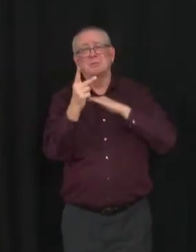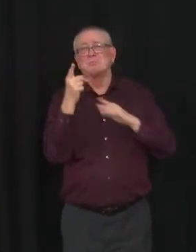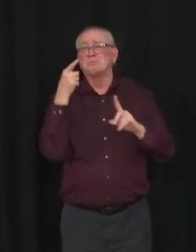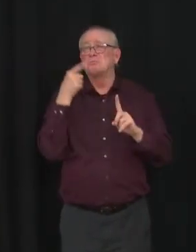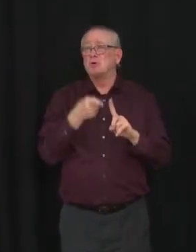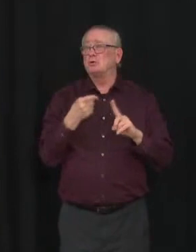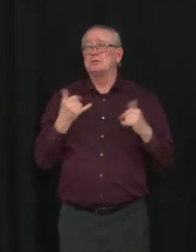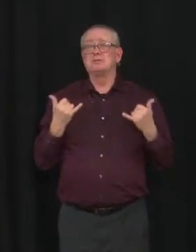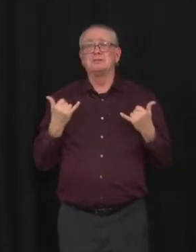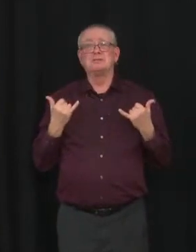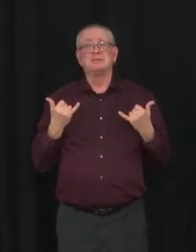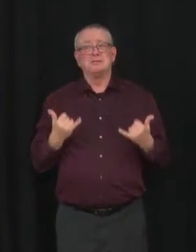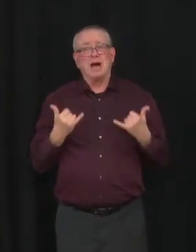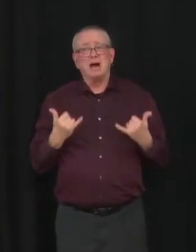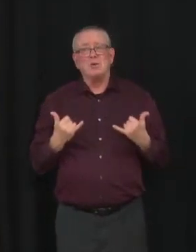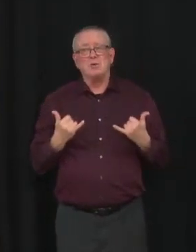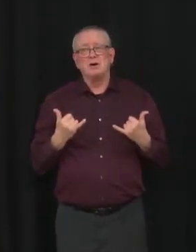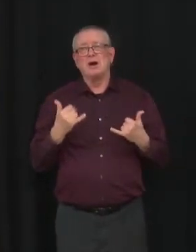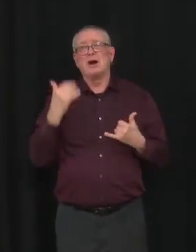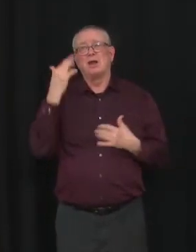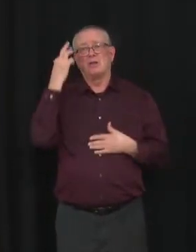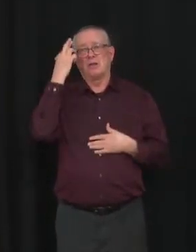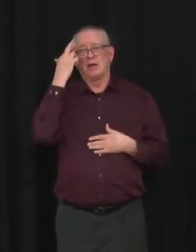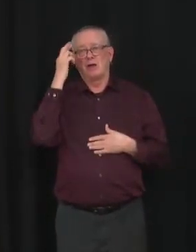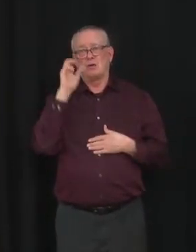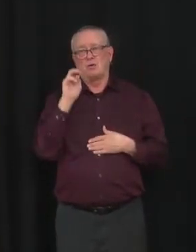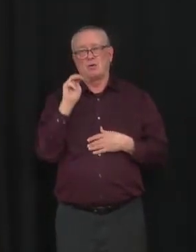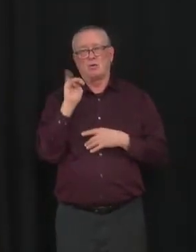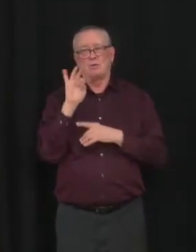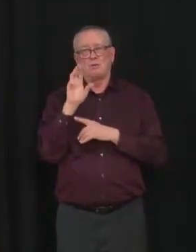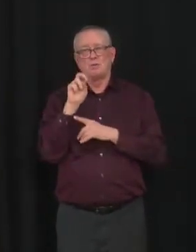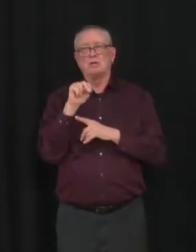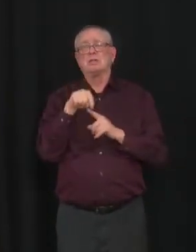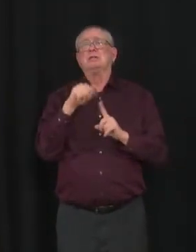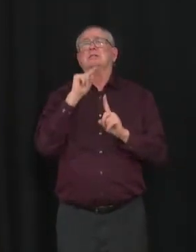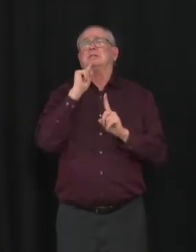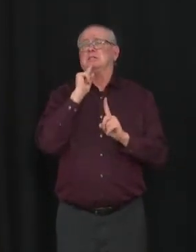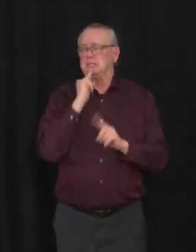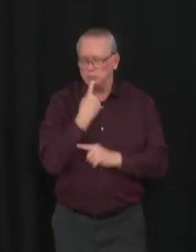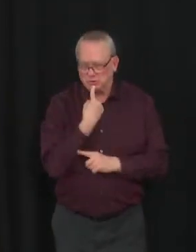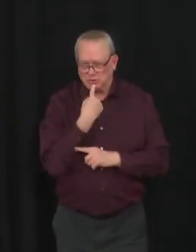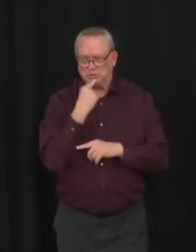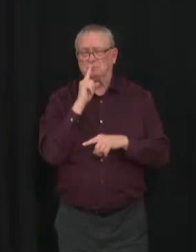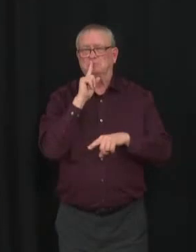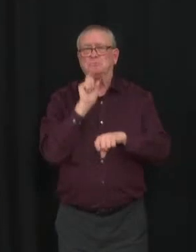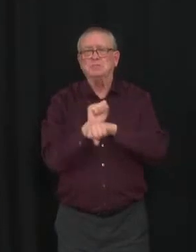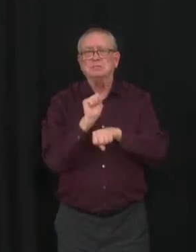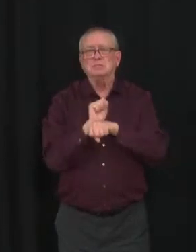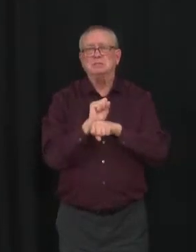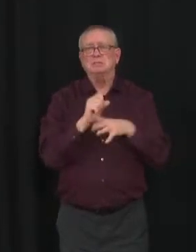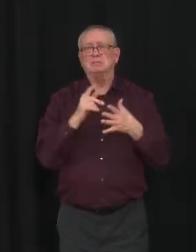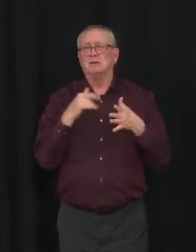very seriously, that we see this as a significant threat, and that we collectively respond to it as such.